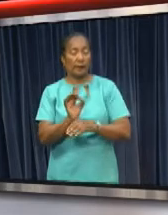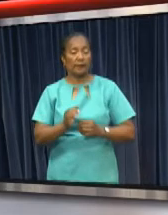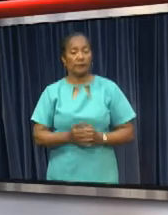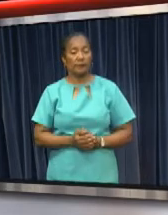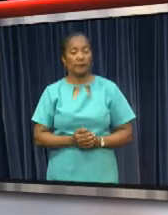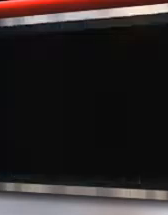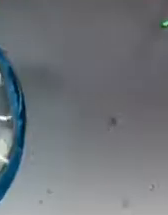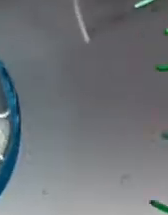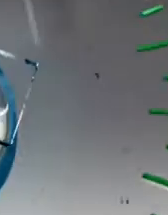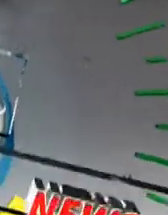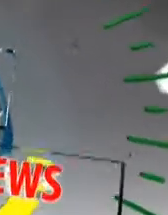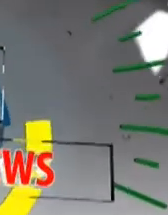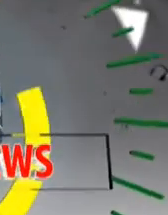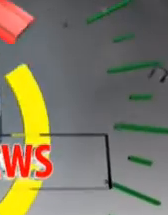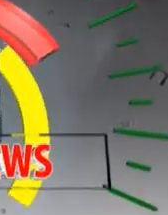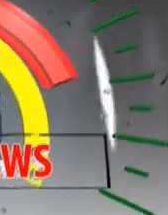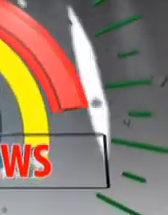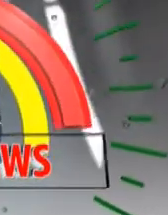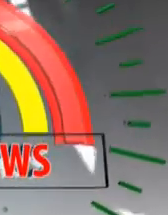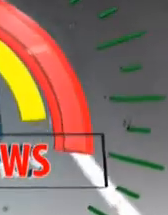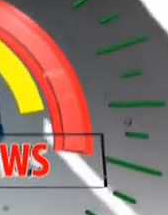themselves.